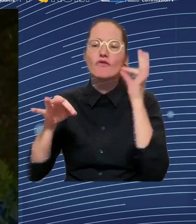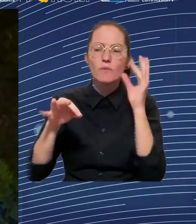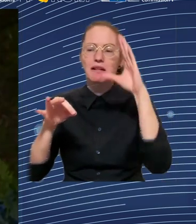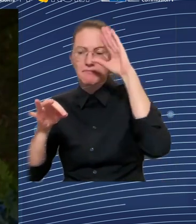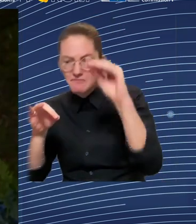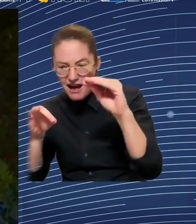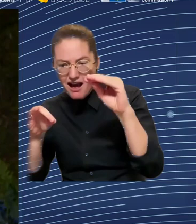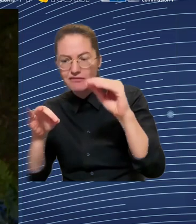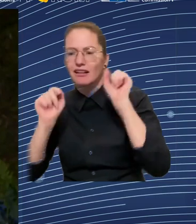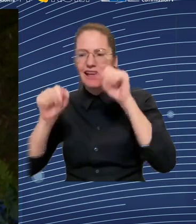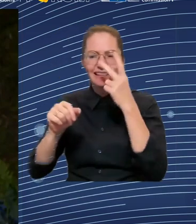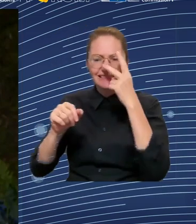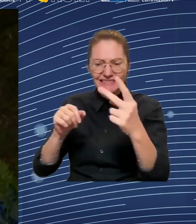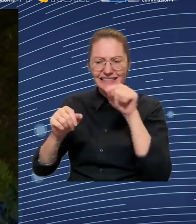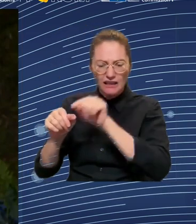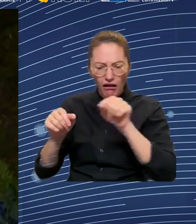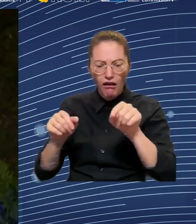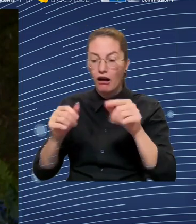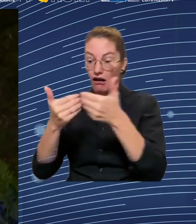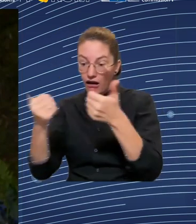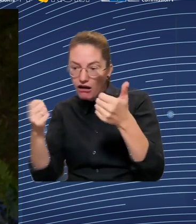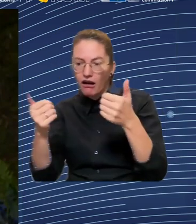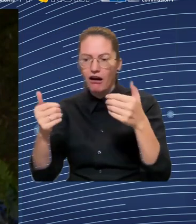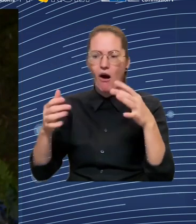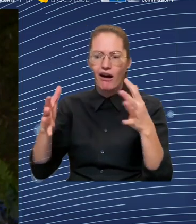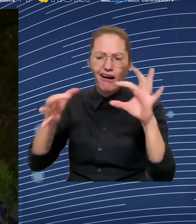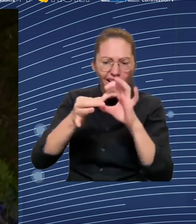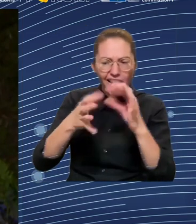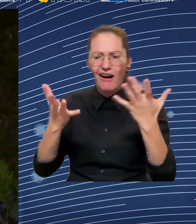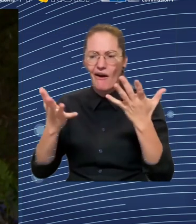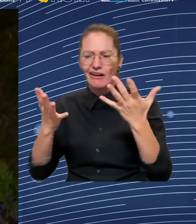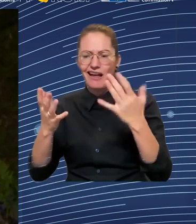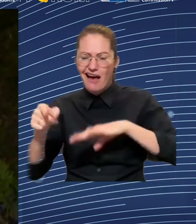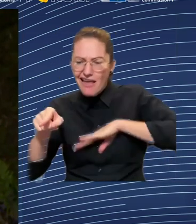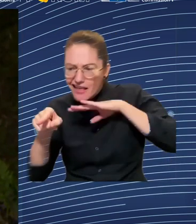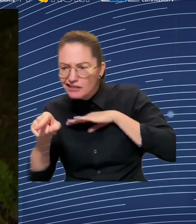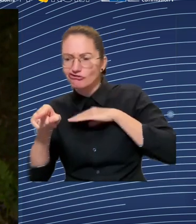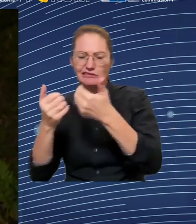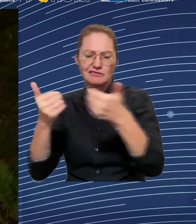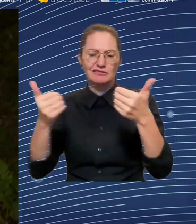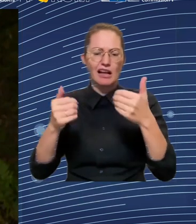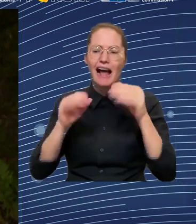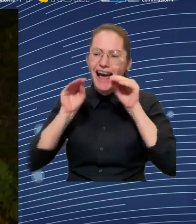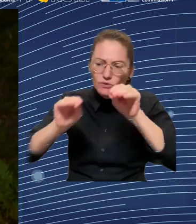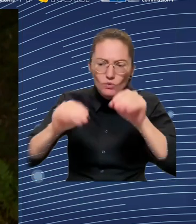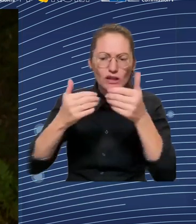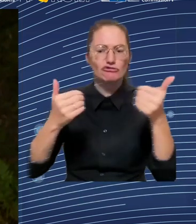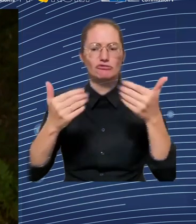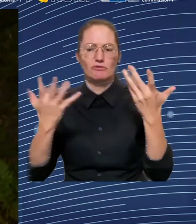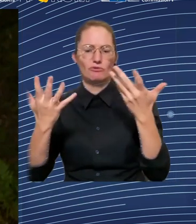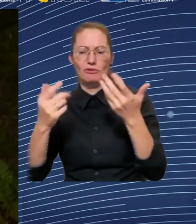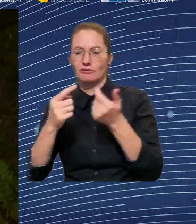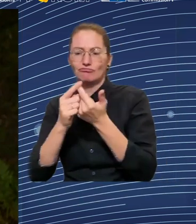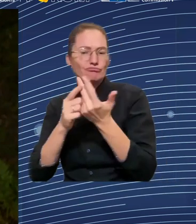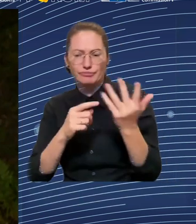ethnicity is typically is often not covered in these surveys. You would have something like country of origin as a proxy or something, but the limitations